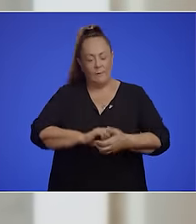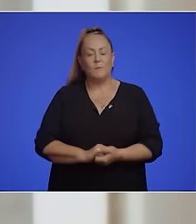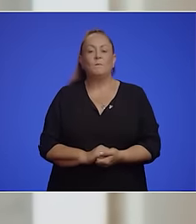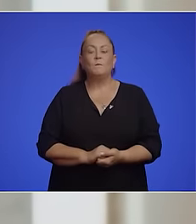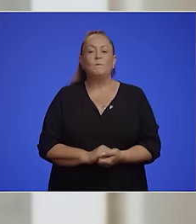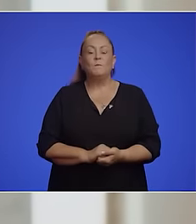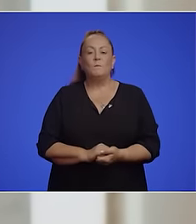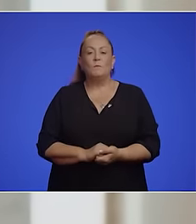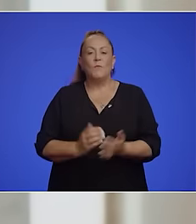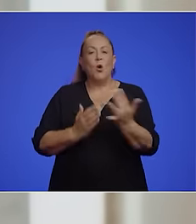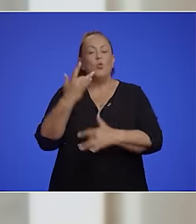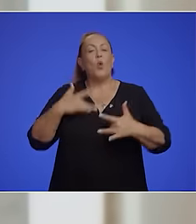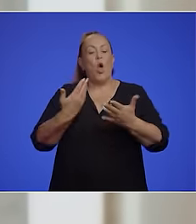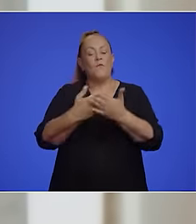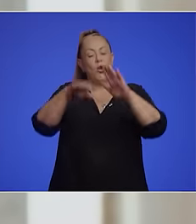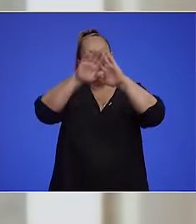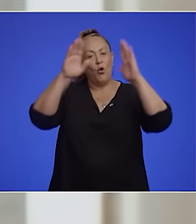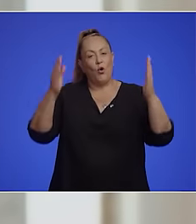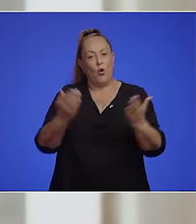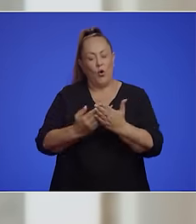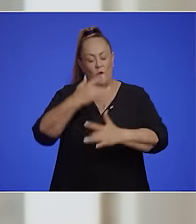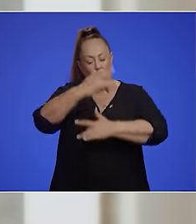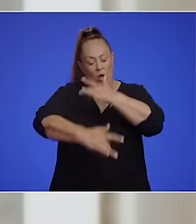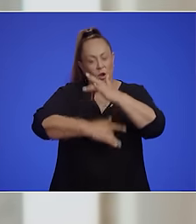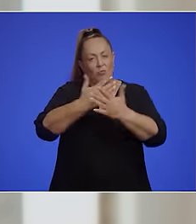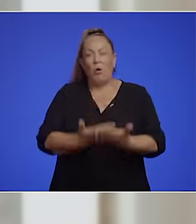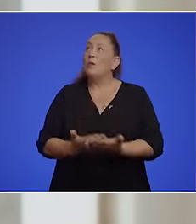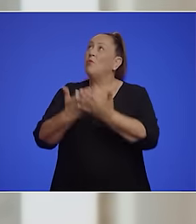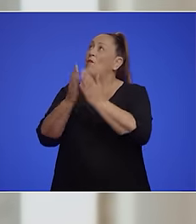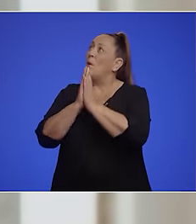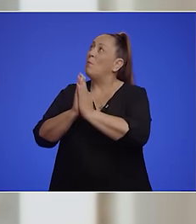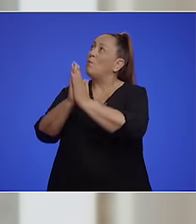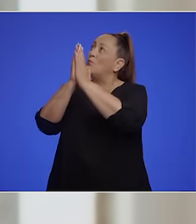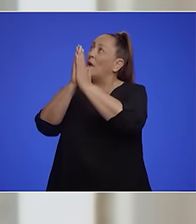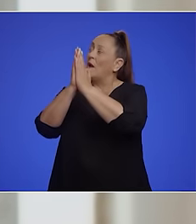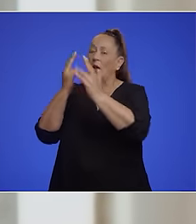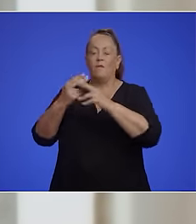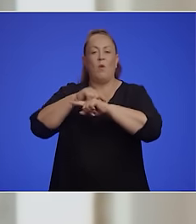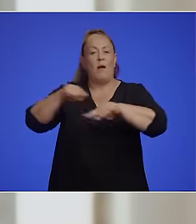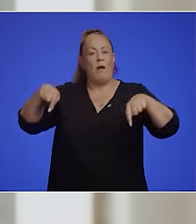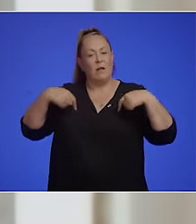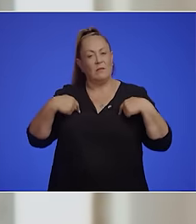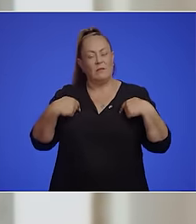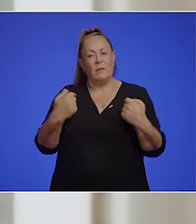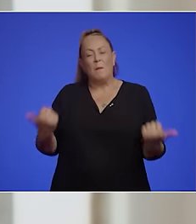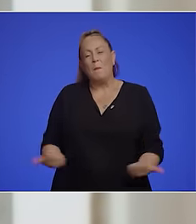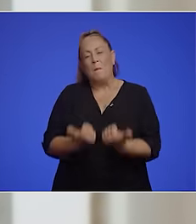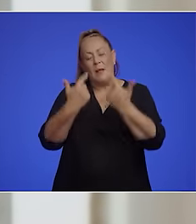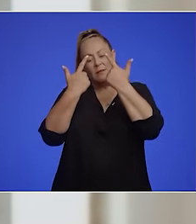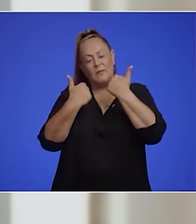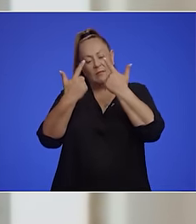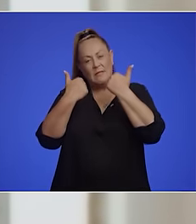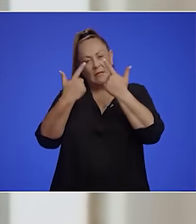During his life on earth, Christ offered up prayer and entreaty, aloud and in silent tears,